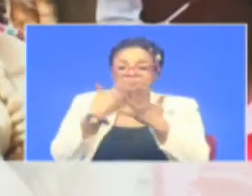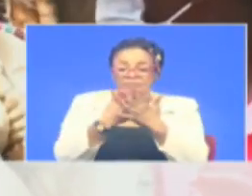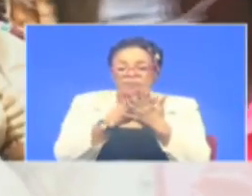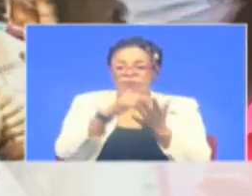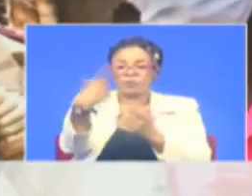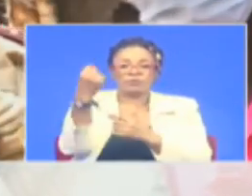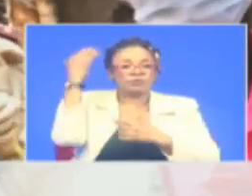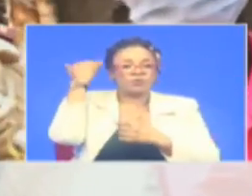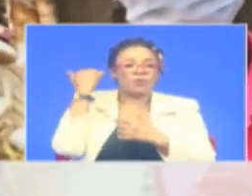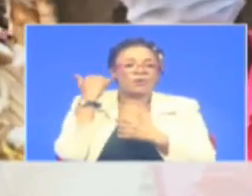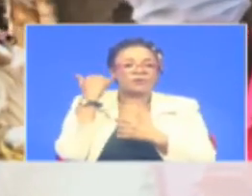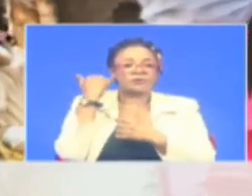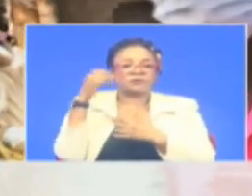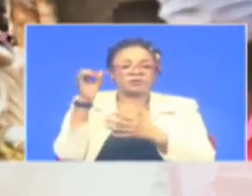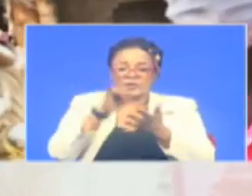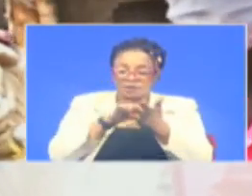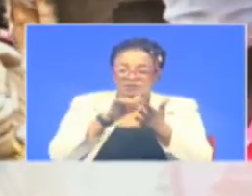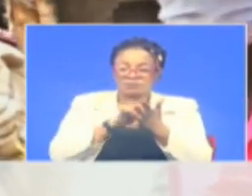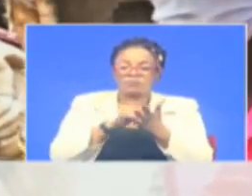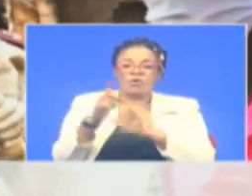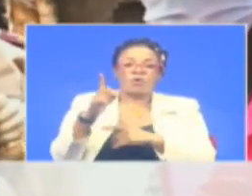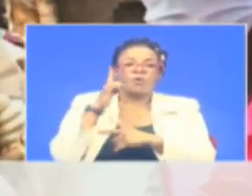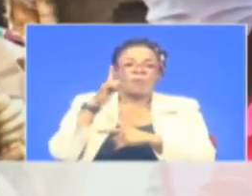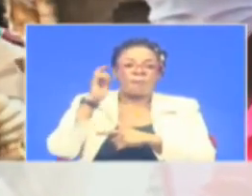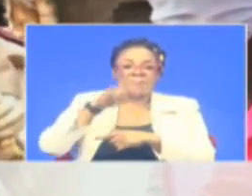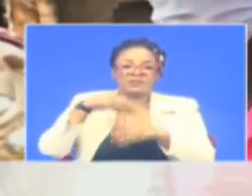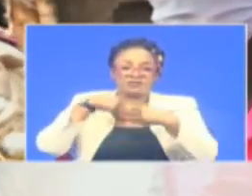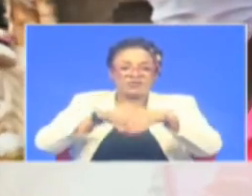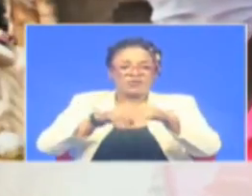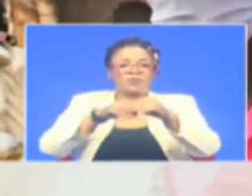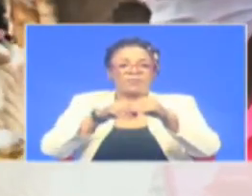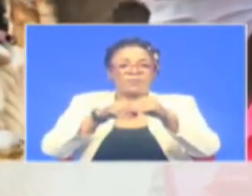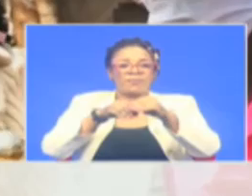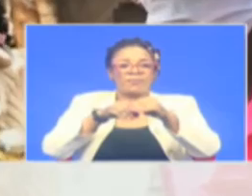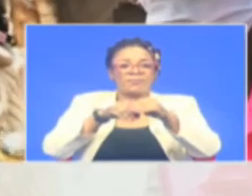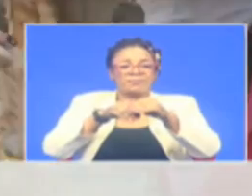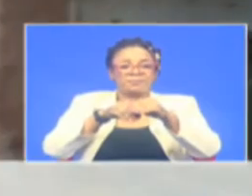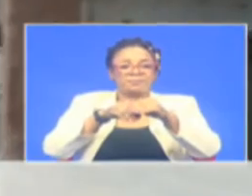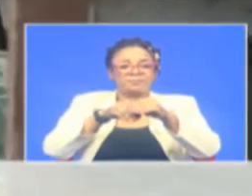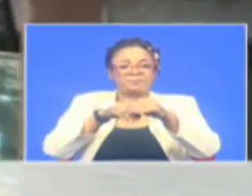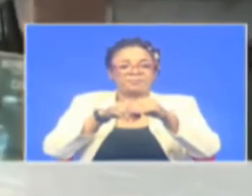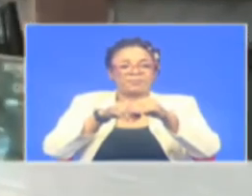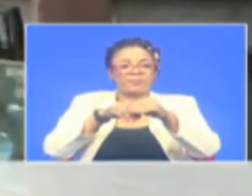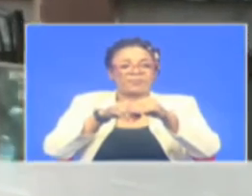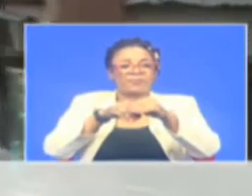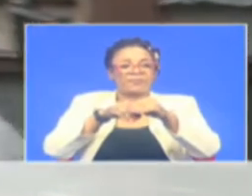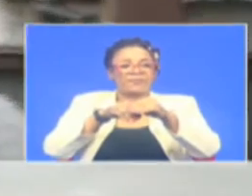kotini ili mkono wa sheria uweze kufanya kazi yake.